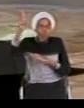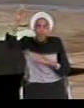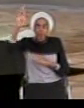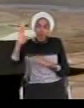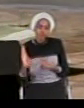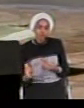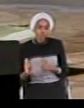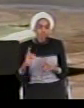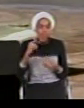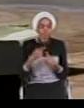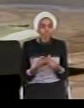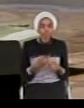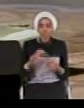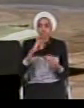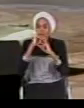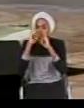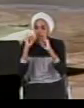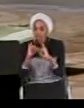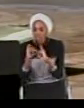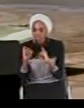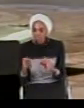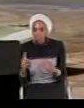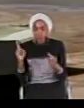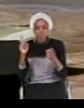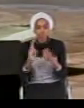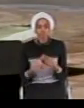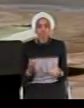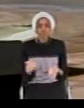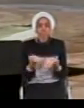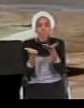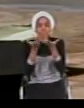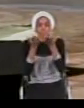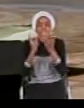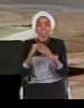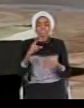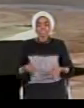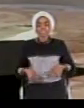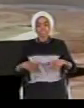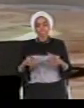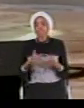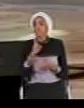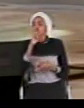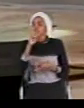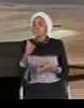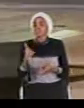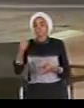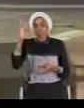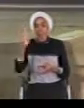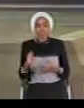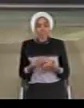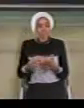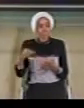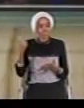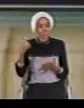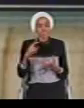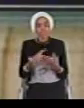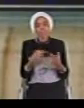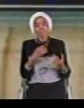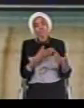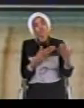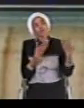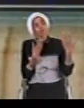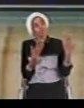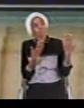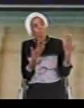from idols to serve the living and true God. And then in verse 10, and to wait for his